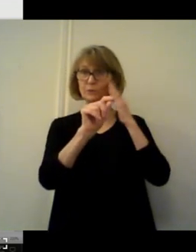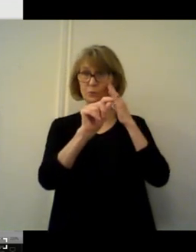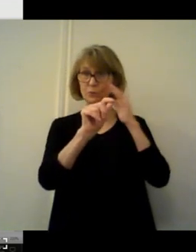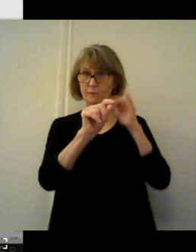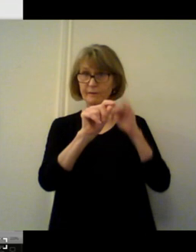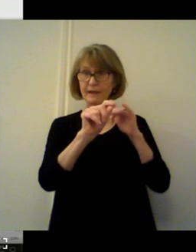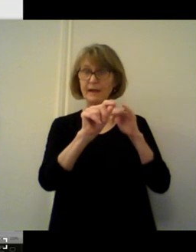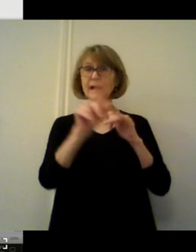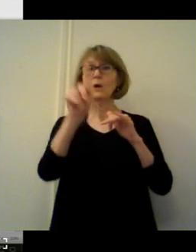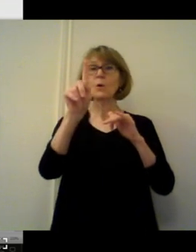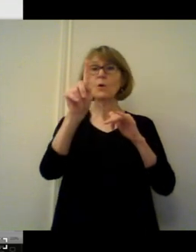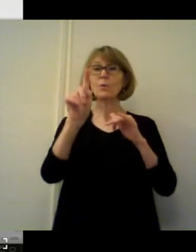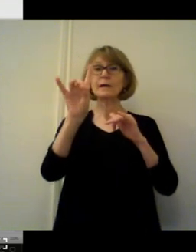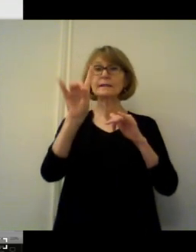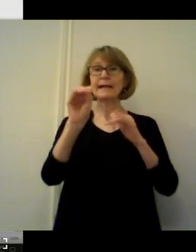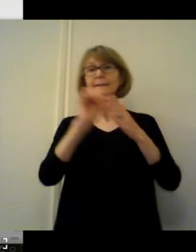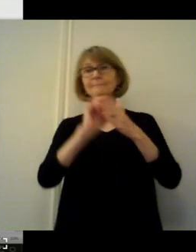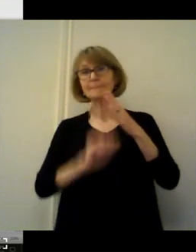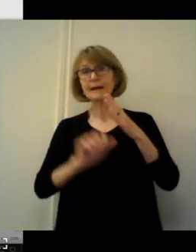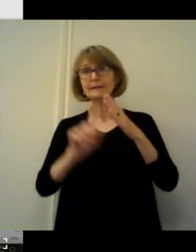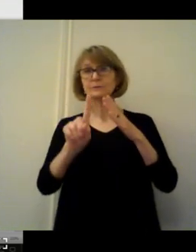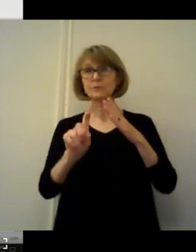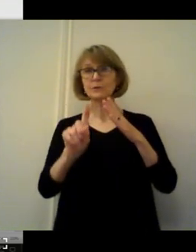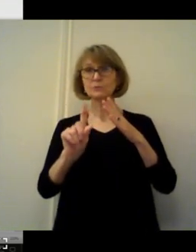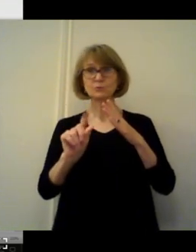180 minus the 120?